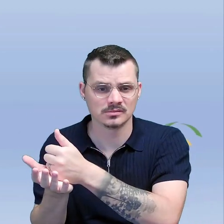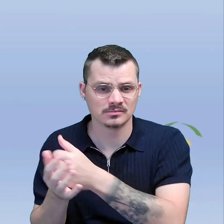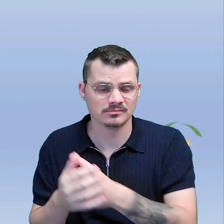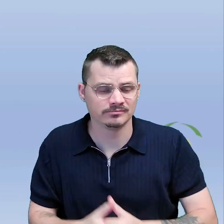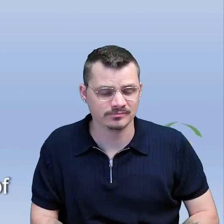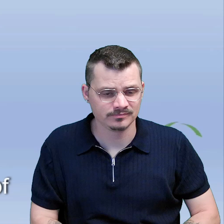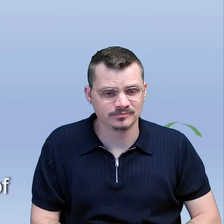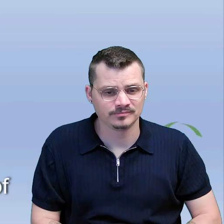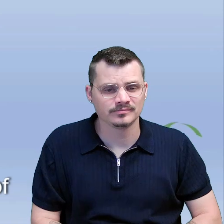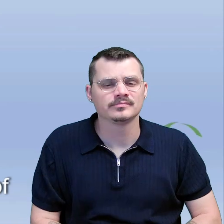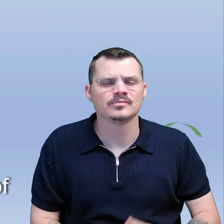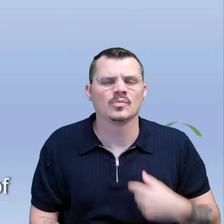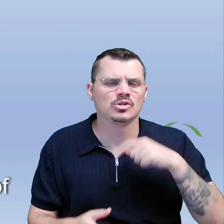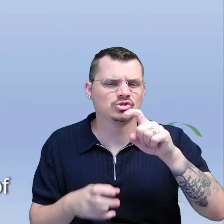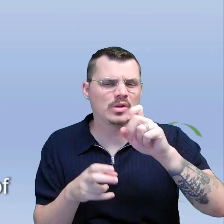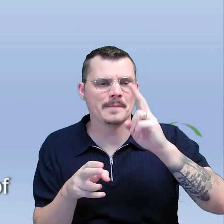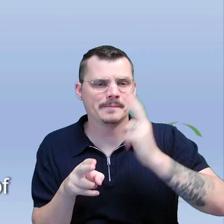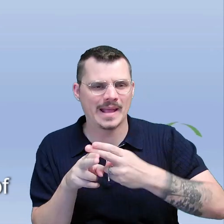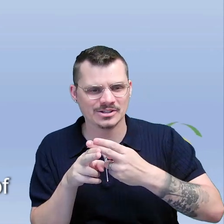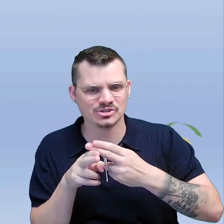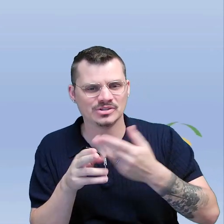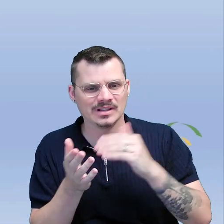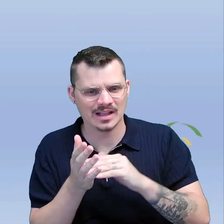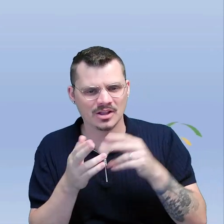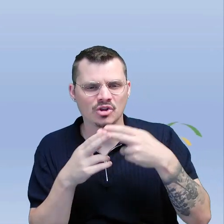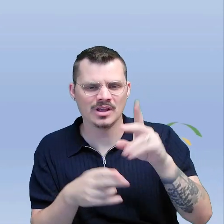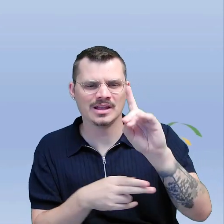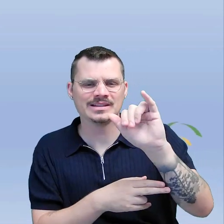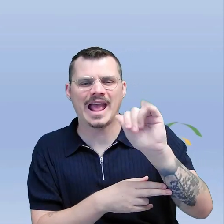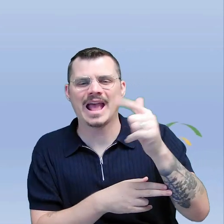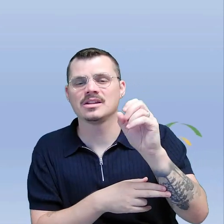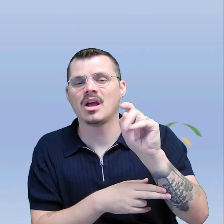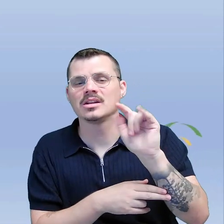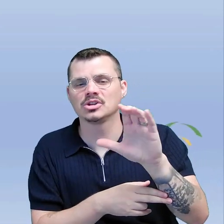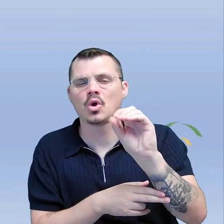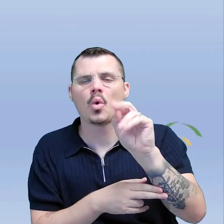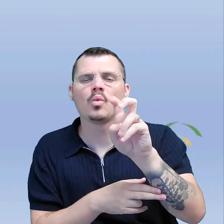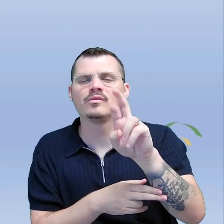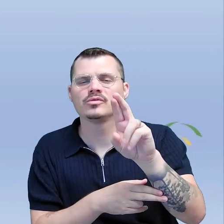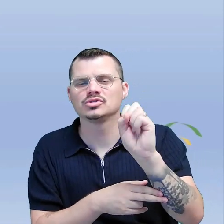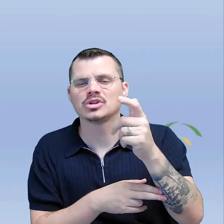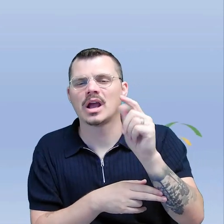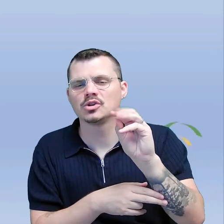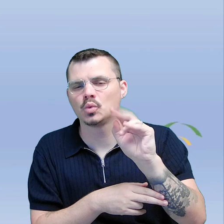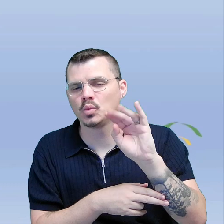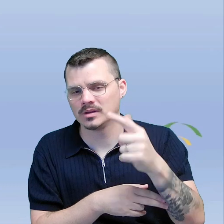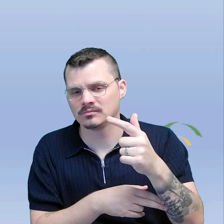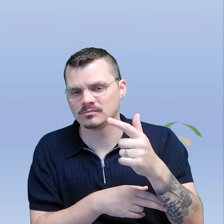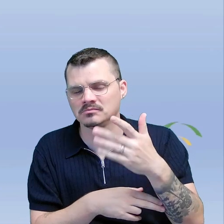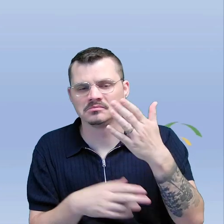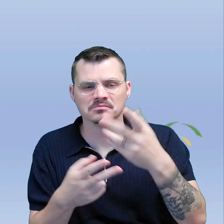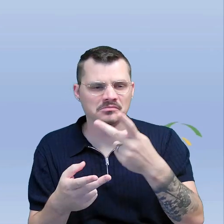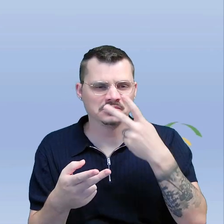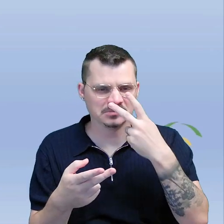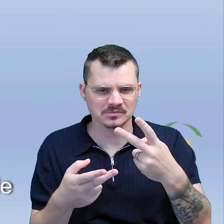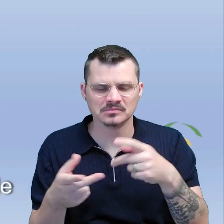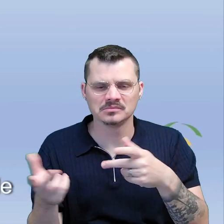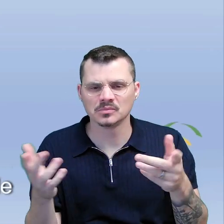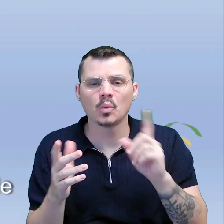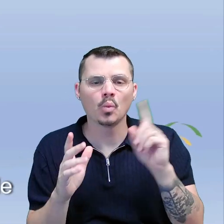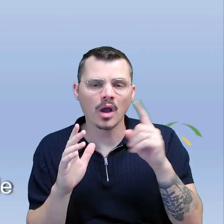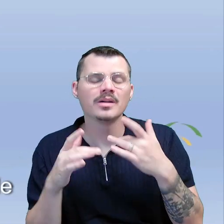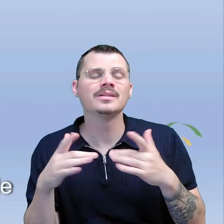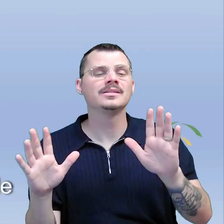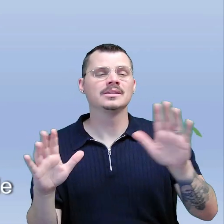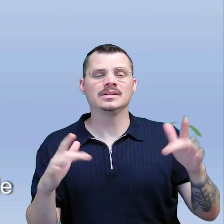And we should mention again the principle of diagnostic overshadowing. You've heard it many times over the years, which is